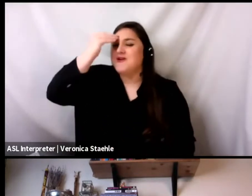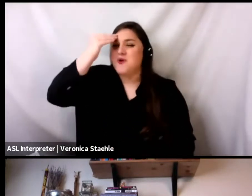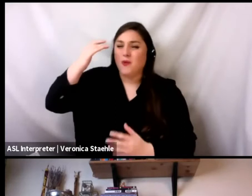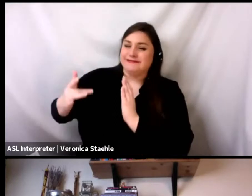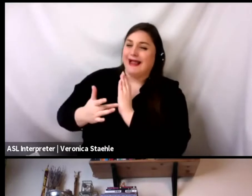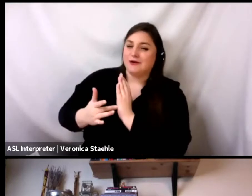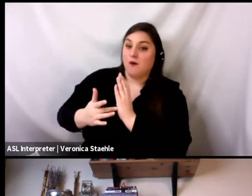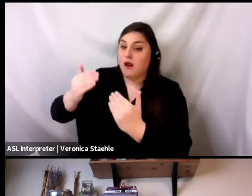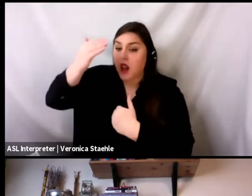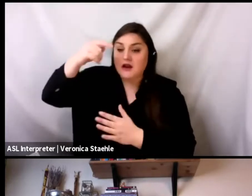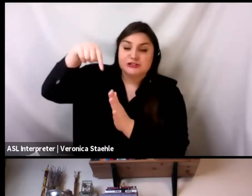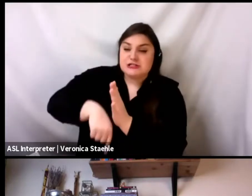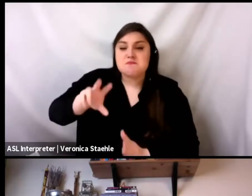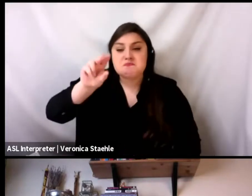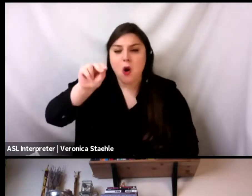space.